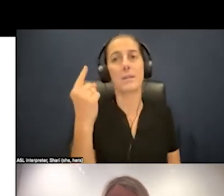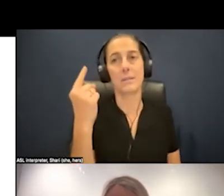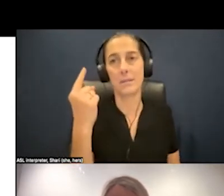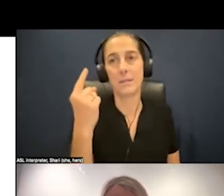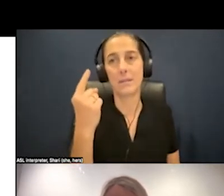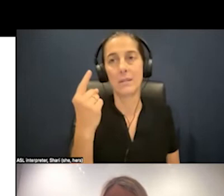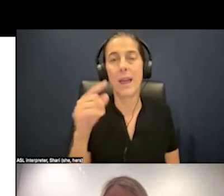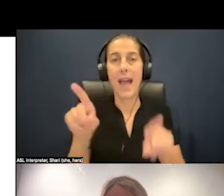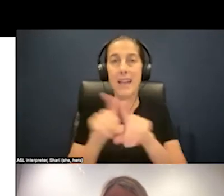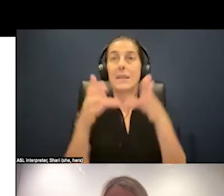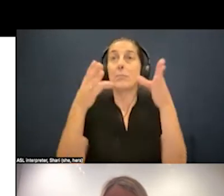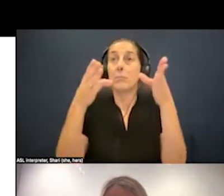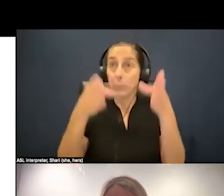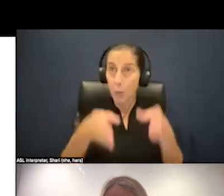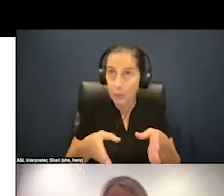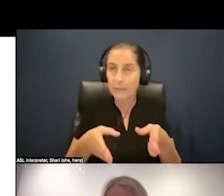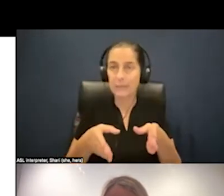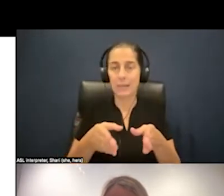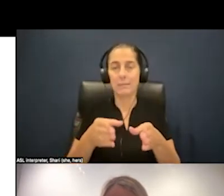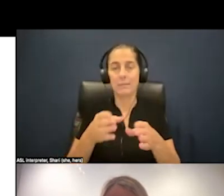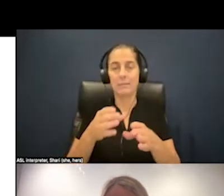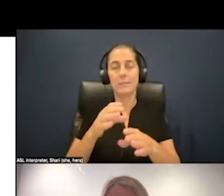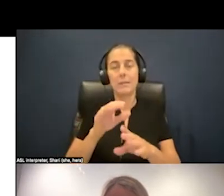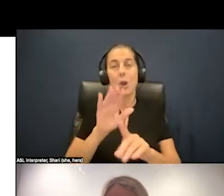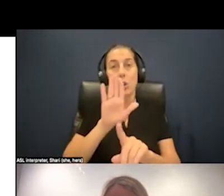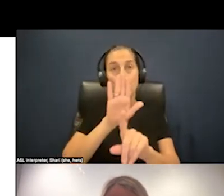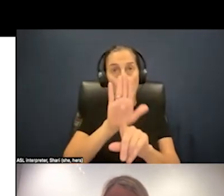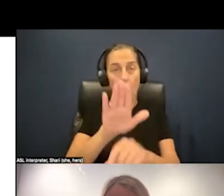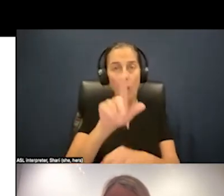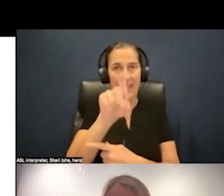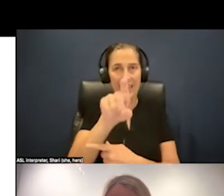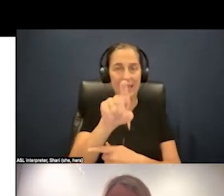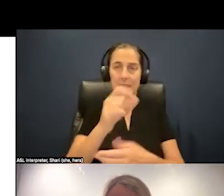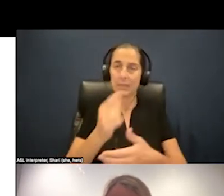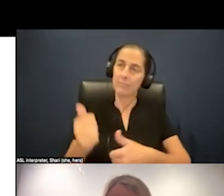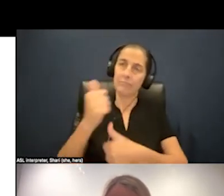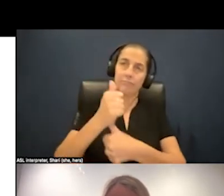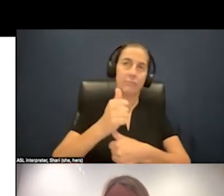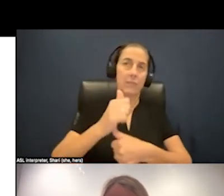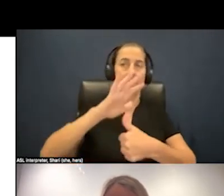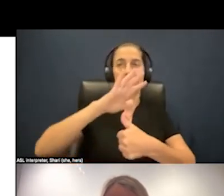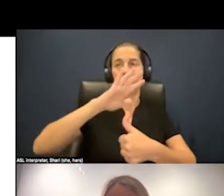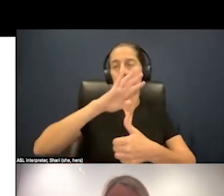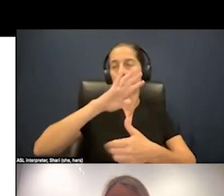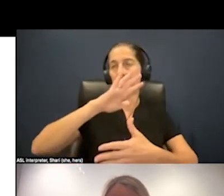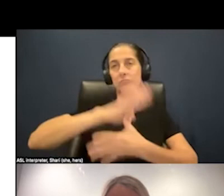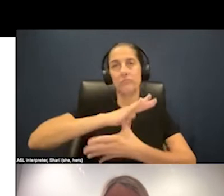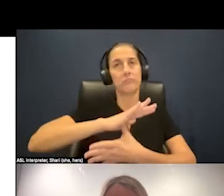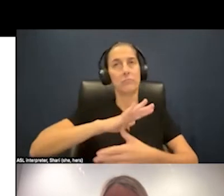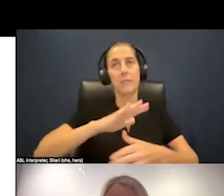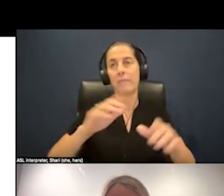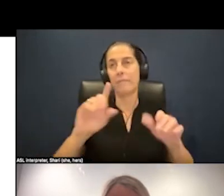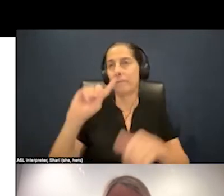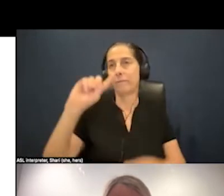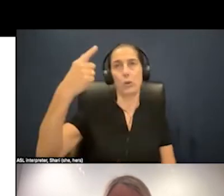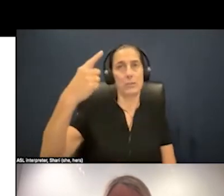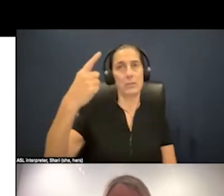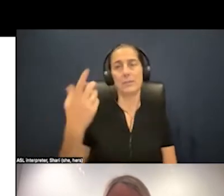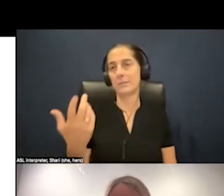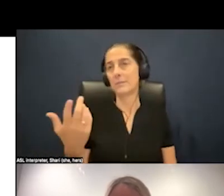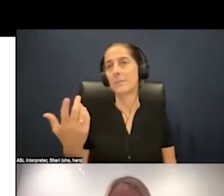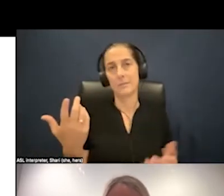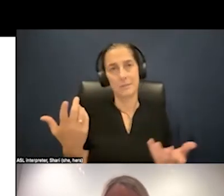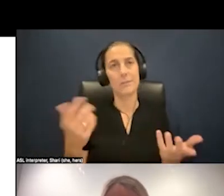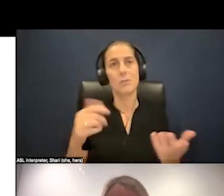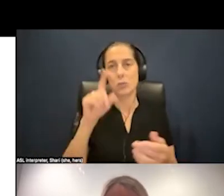the core of that person-centered care. You should feel affirmed. You should feel like your care team is respecting you and